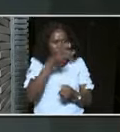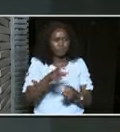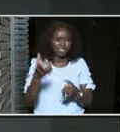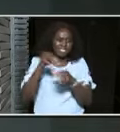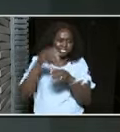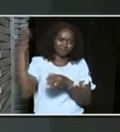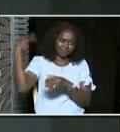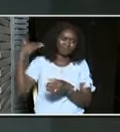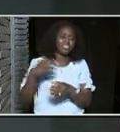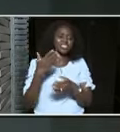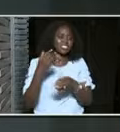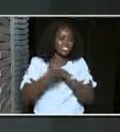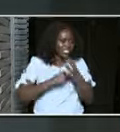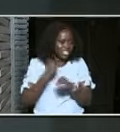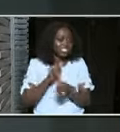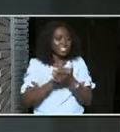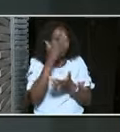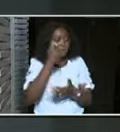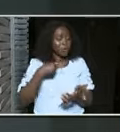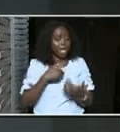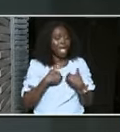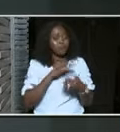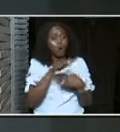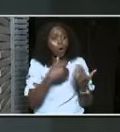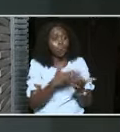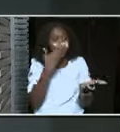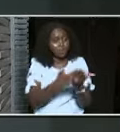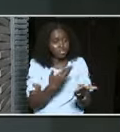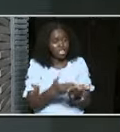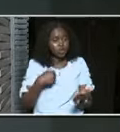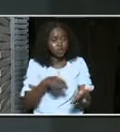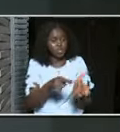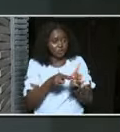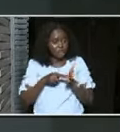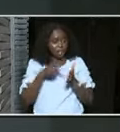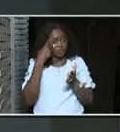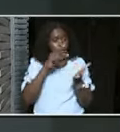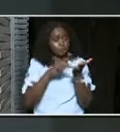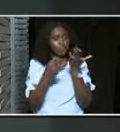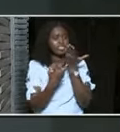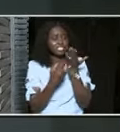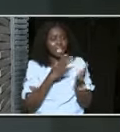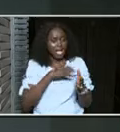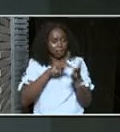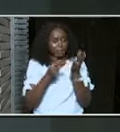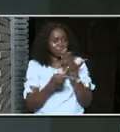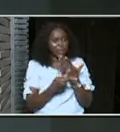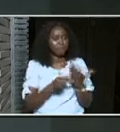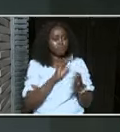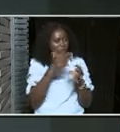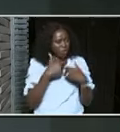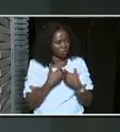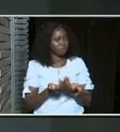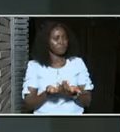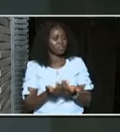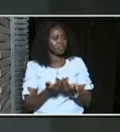was why we had all the money we required for projects and programs in all the opportunities that